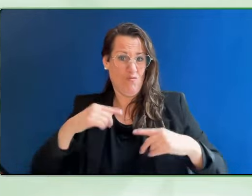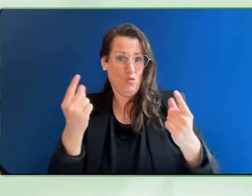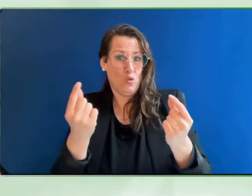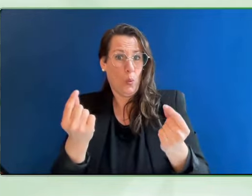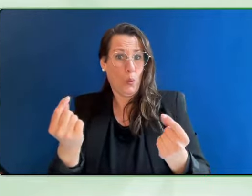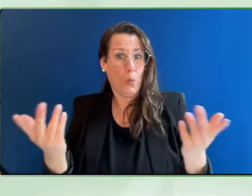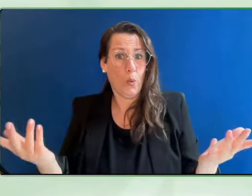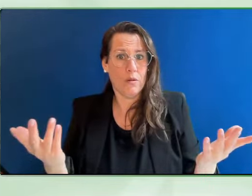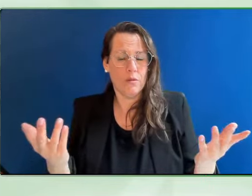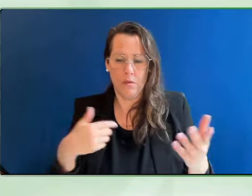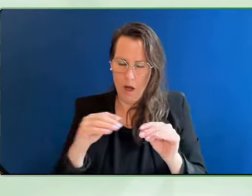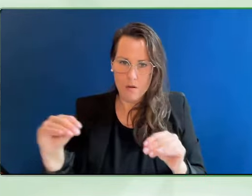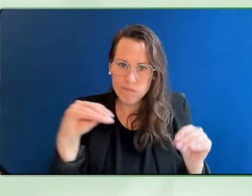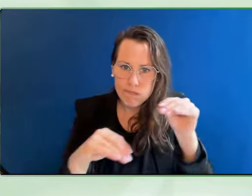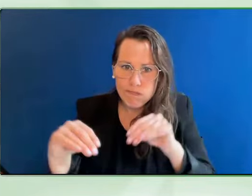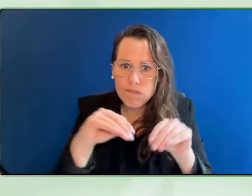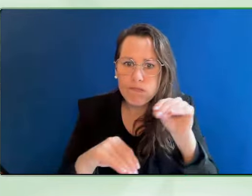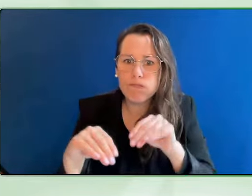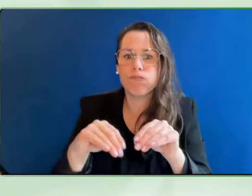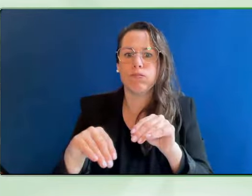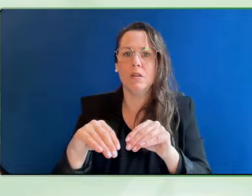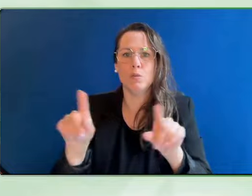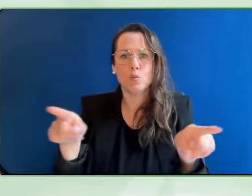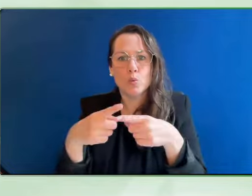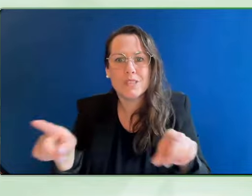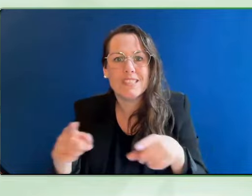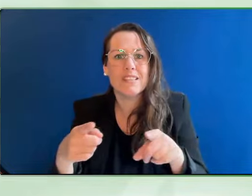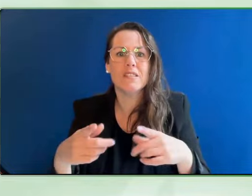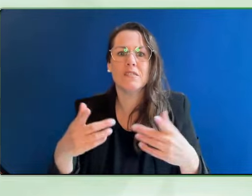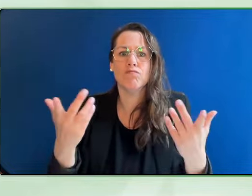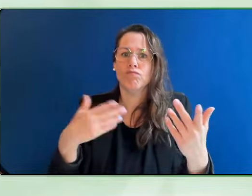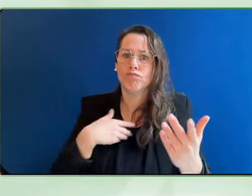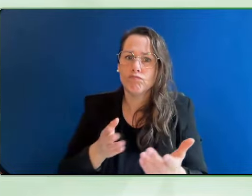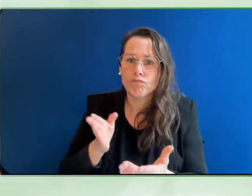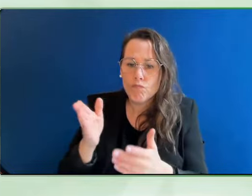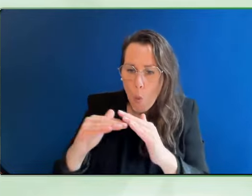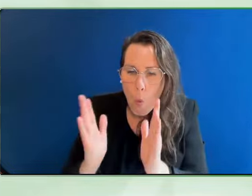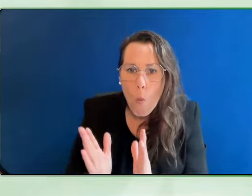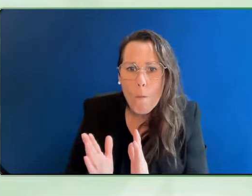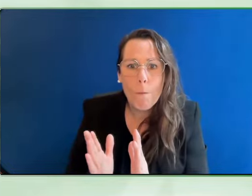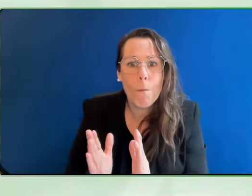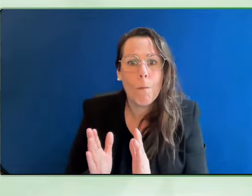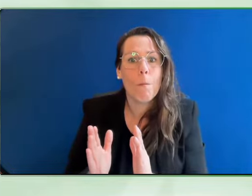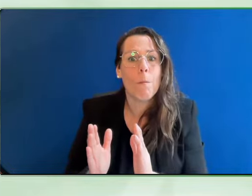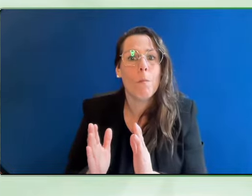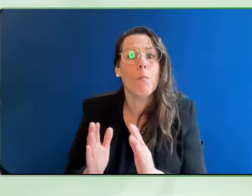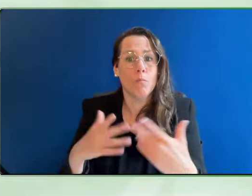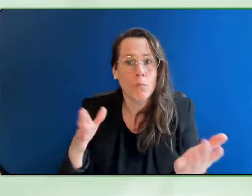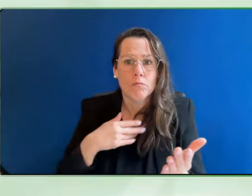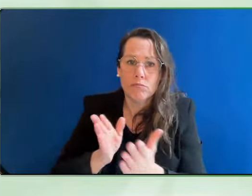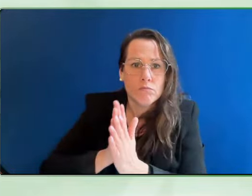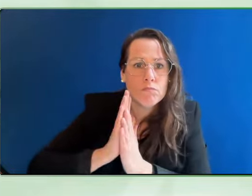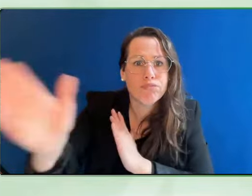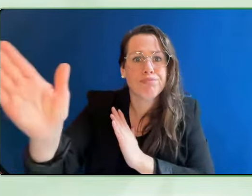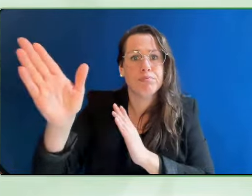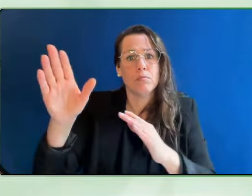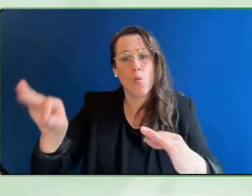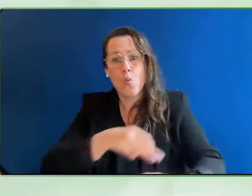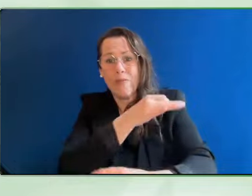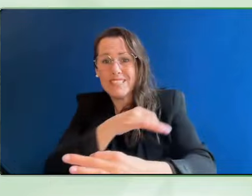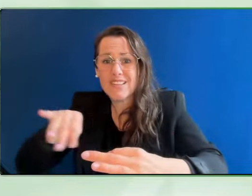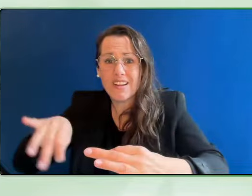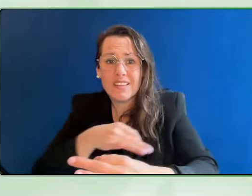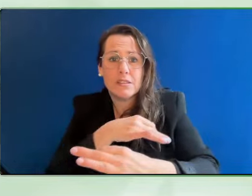one arm, that's kind of like a really unique thing that, you know, it's kind of like